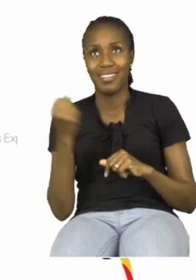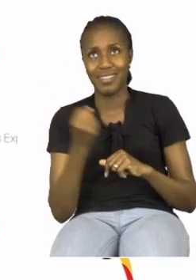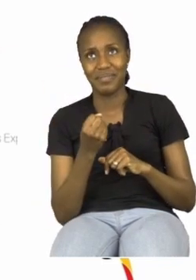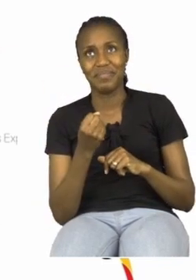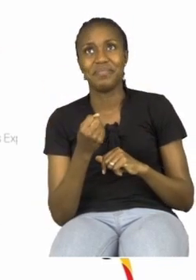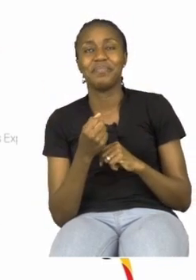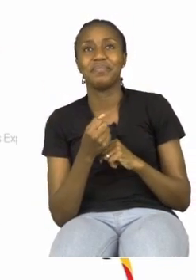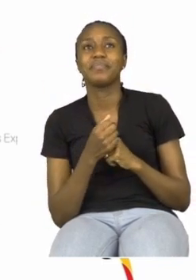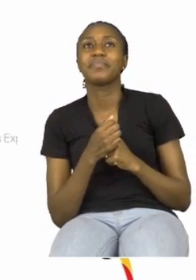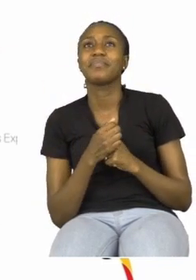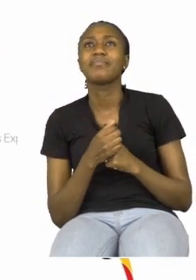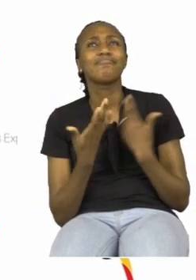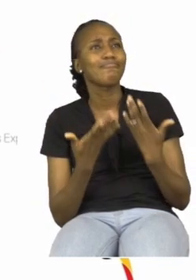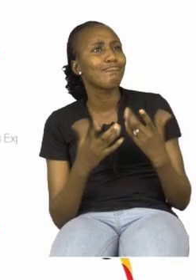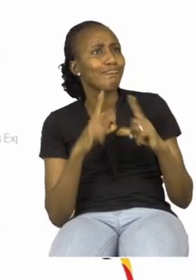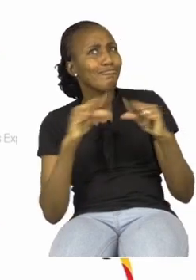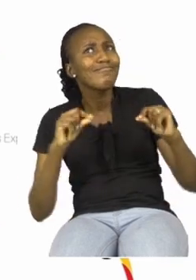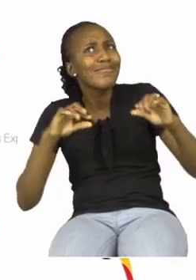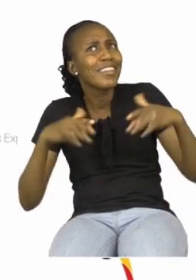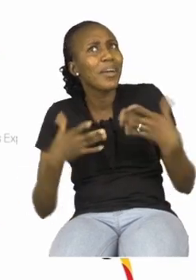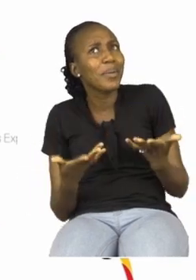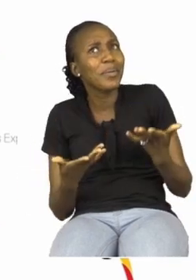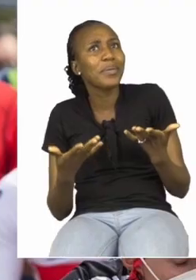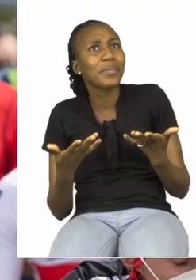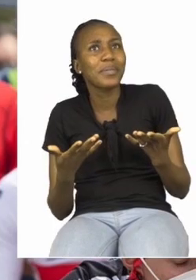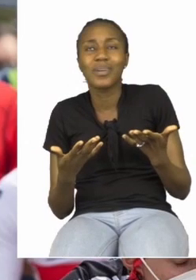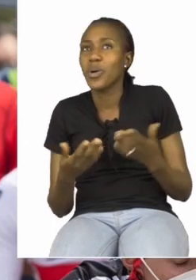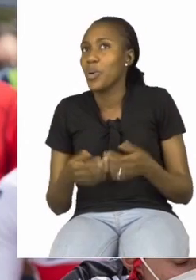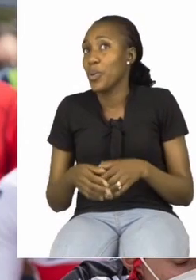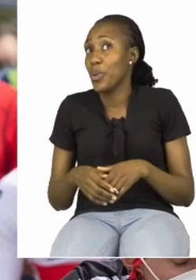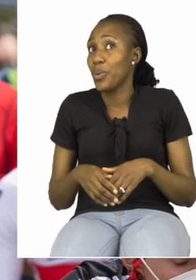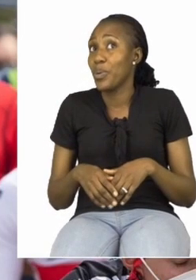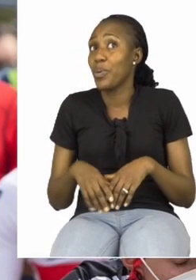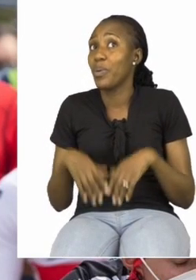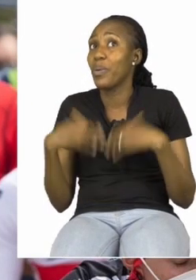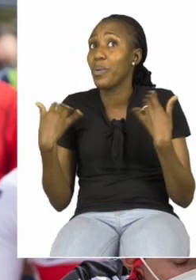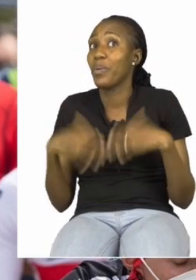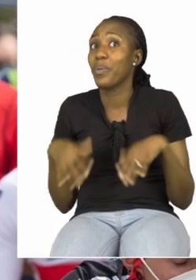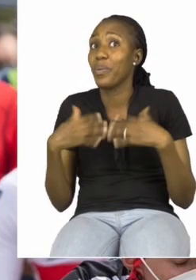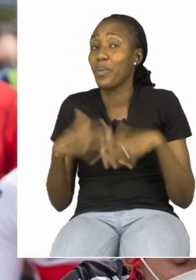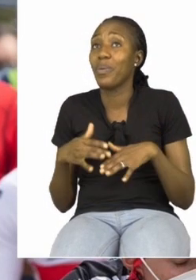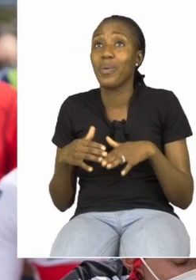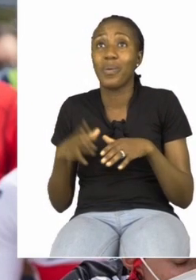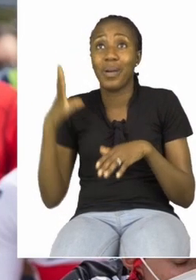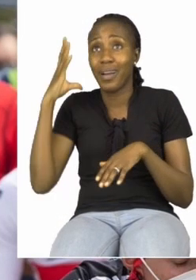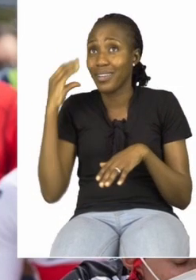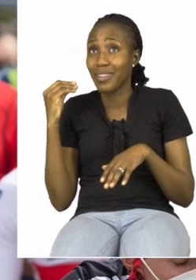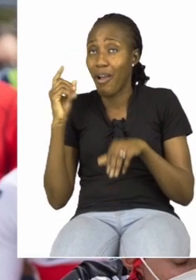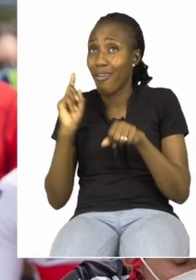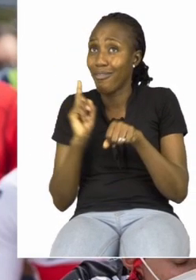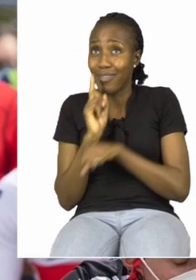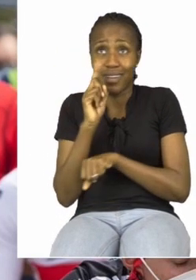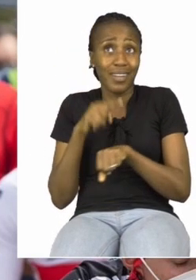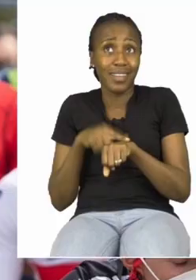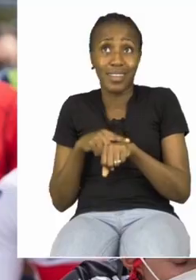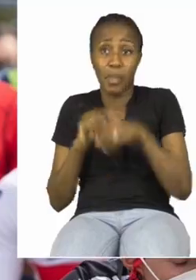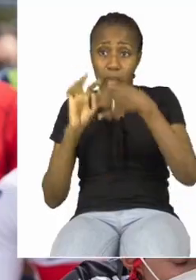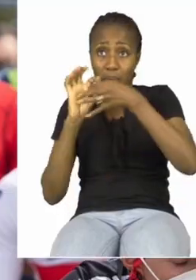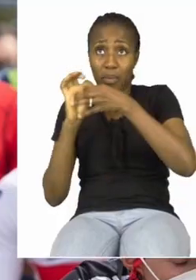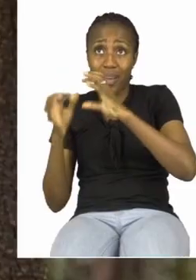so Tokyo, how was that experience for you? Yeah, quite a mind-blowing experience. My first Tokyo Olympics, hopefully